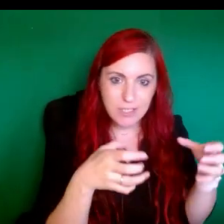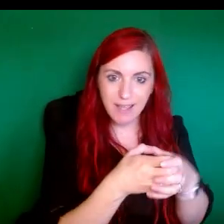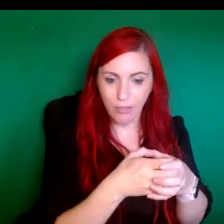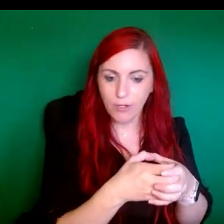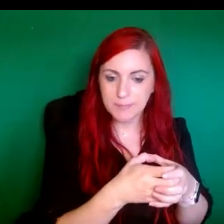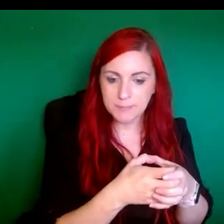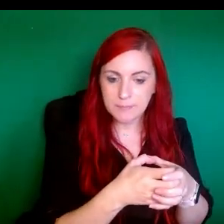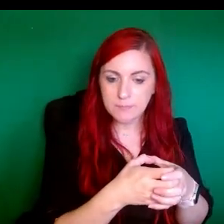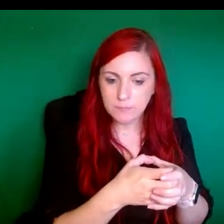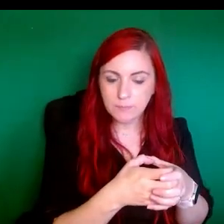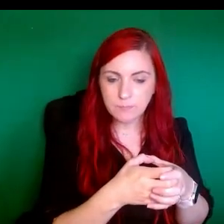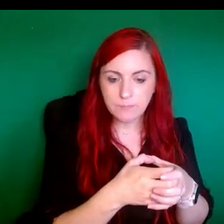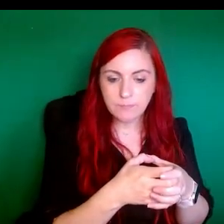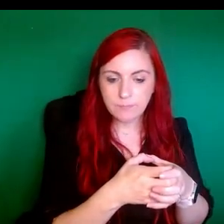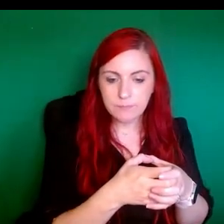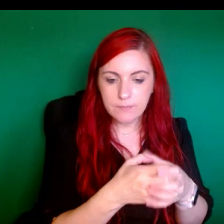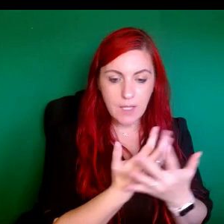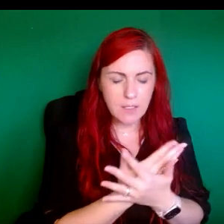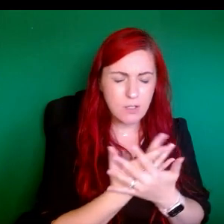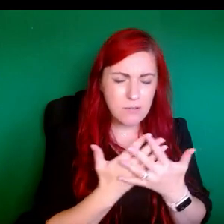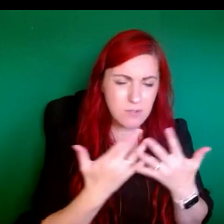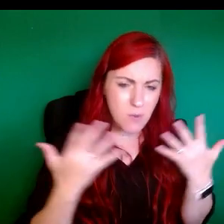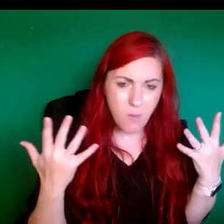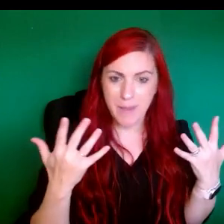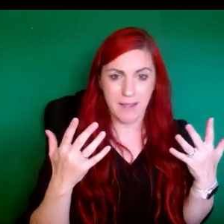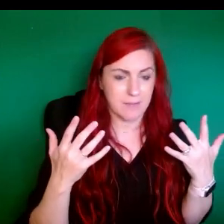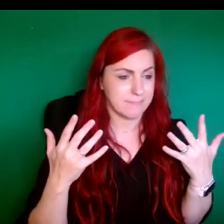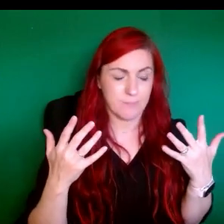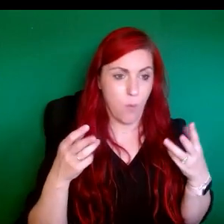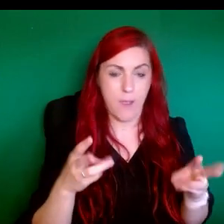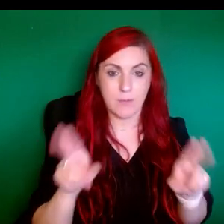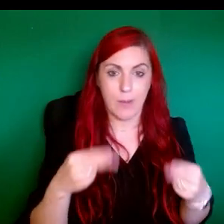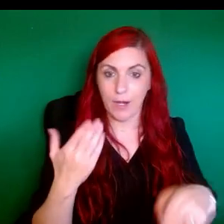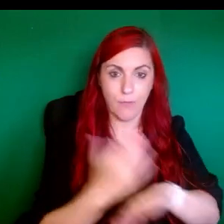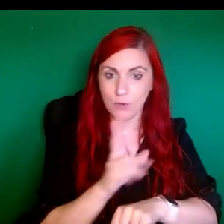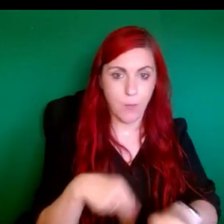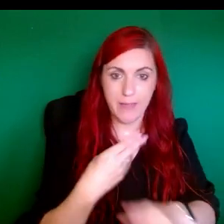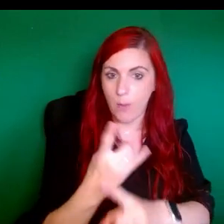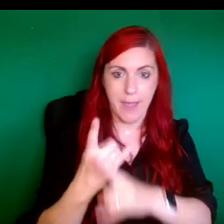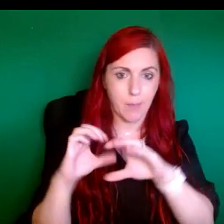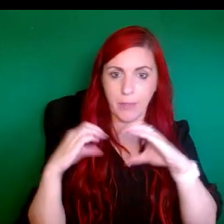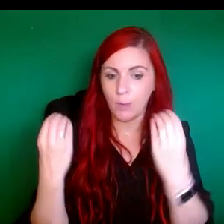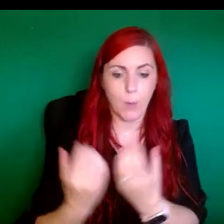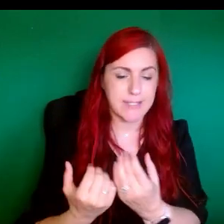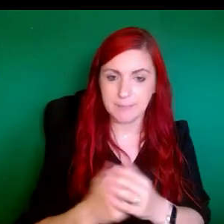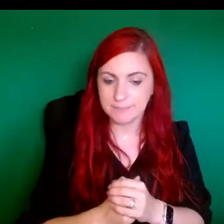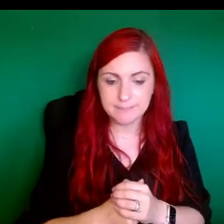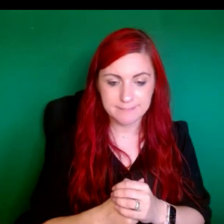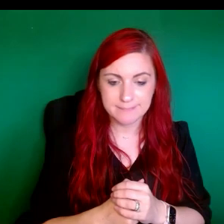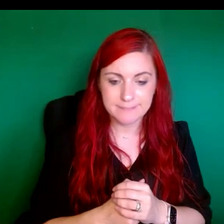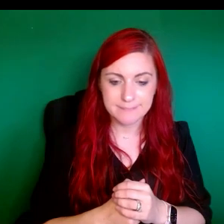many ways, we couldn't function without the help of the community. Amazing and very hopeful and inspiring, which brings me on to my last